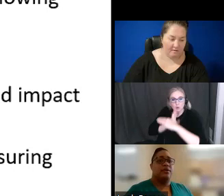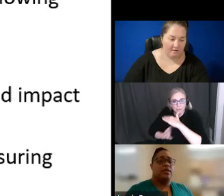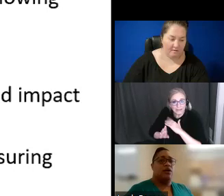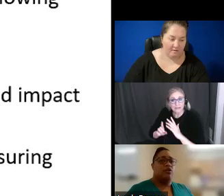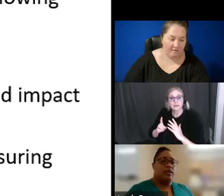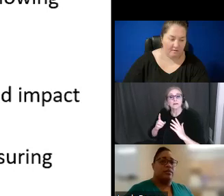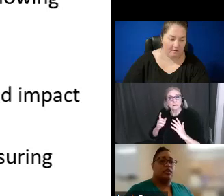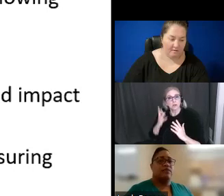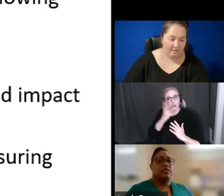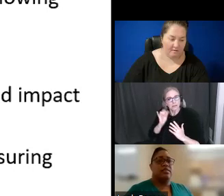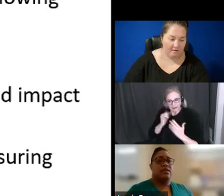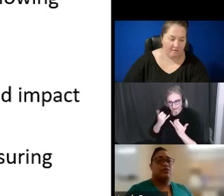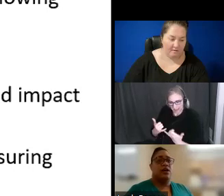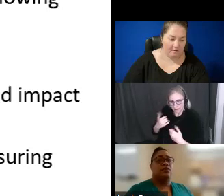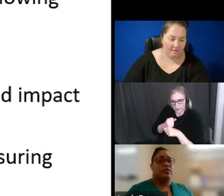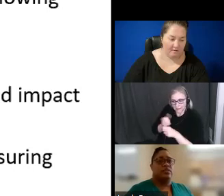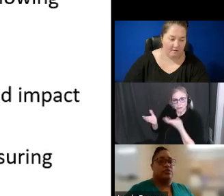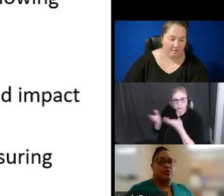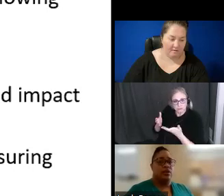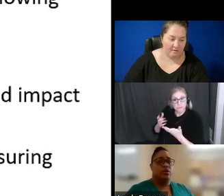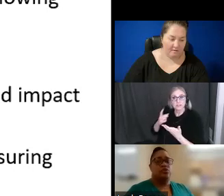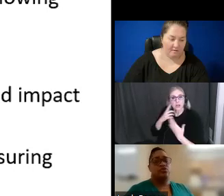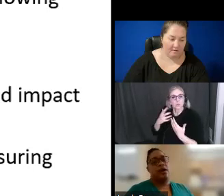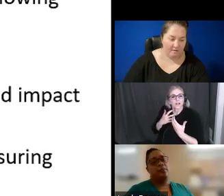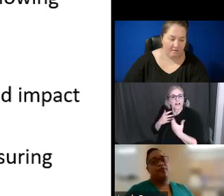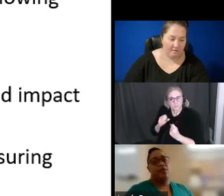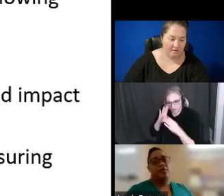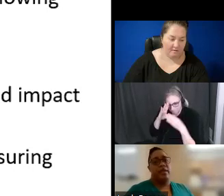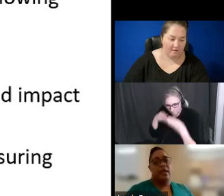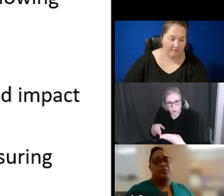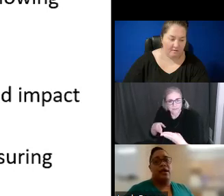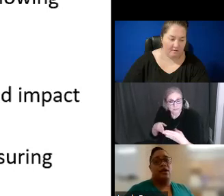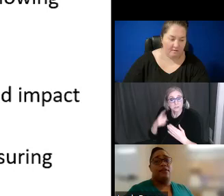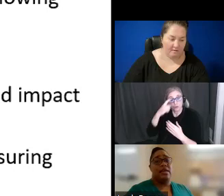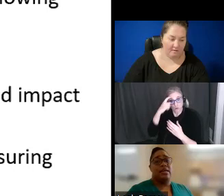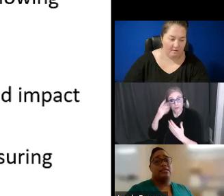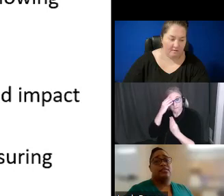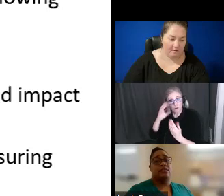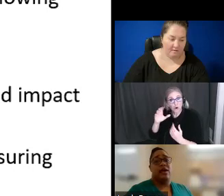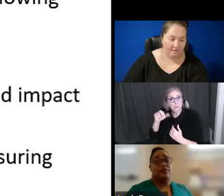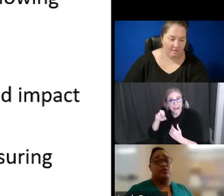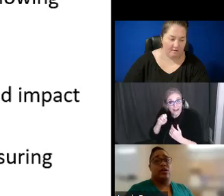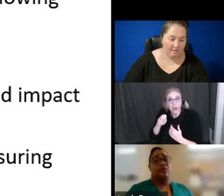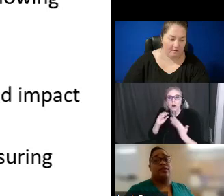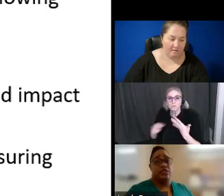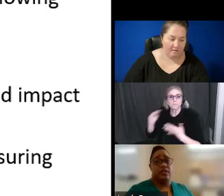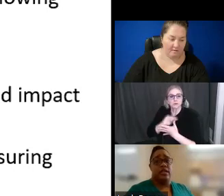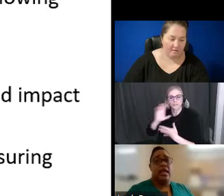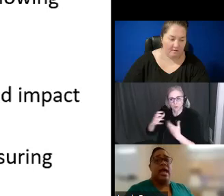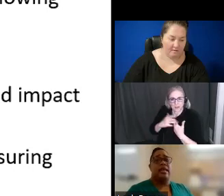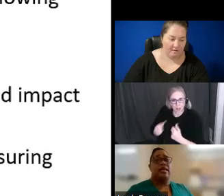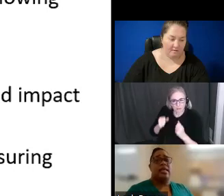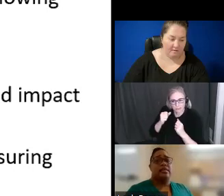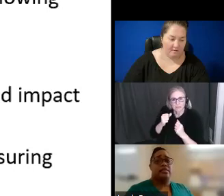looks like we're now creating services that are recovery centered. So trauma-informed care prioritizes the survivor's recovery